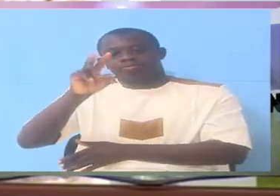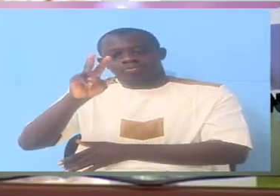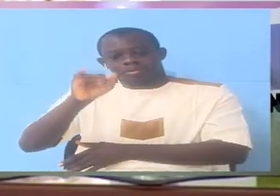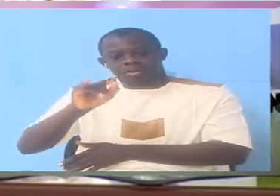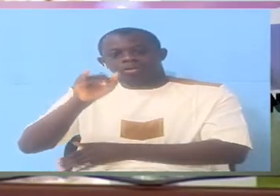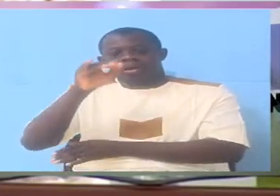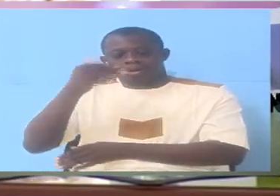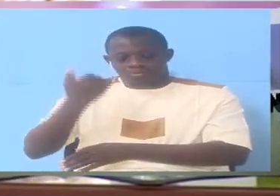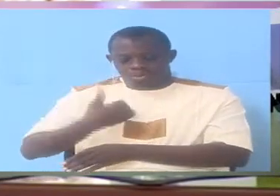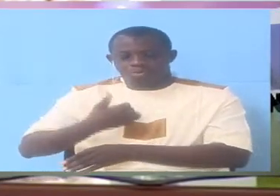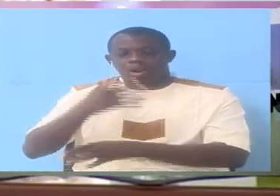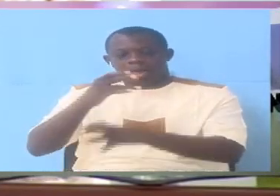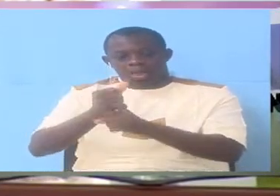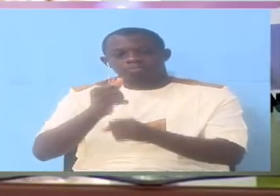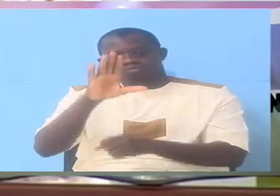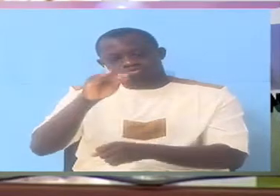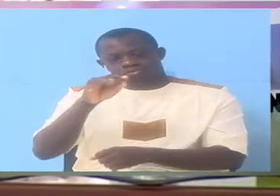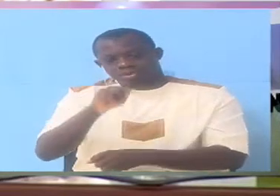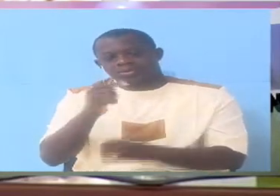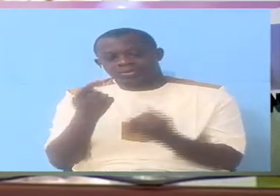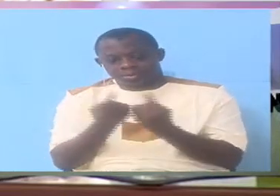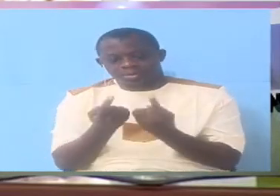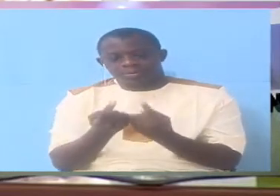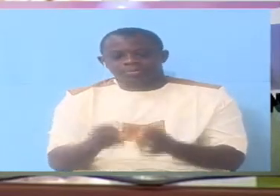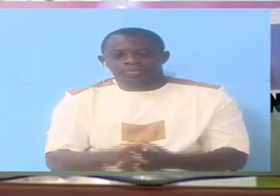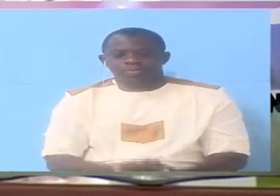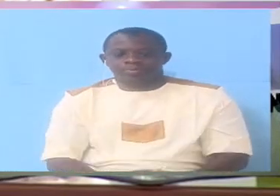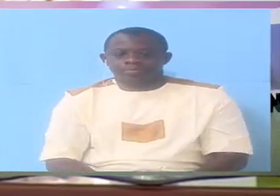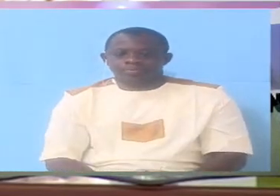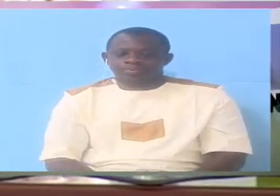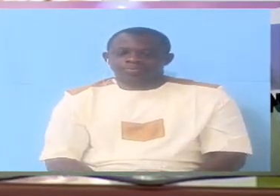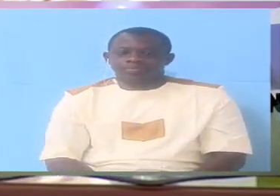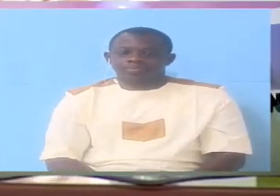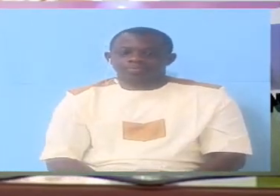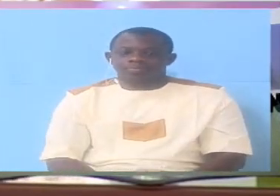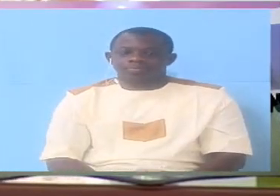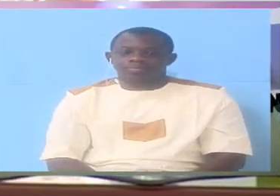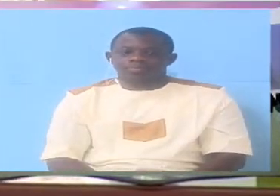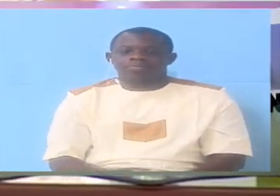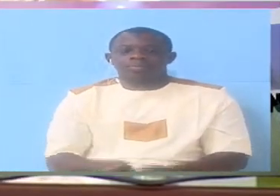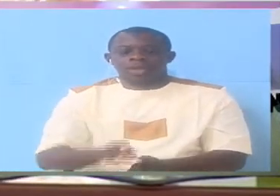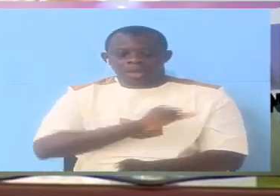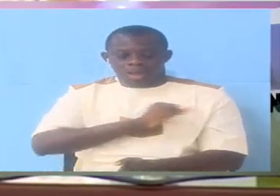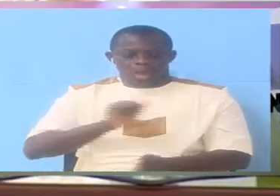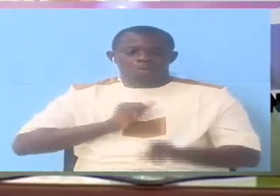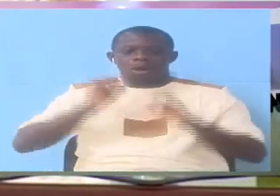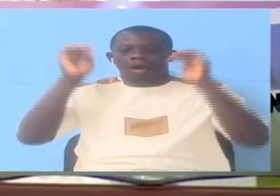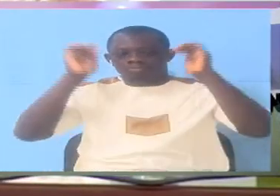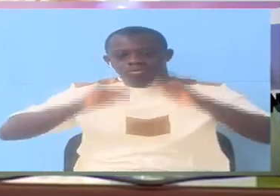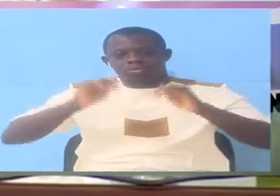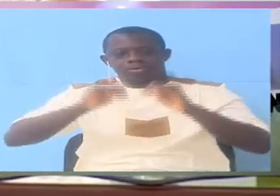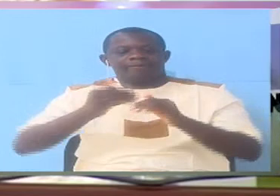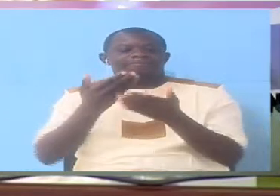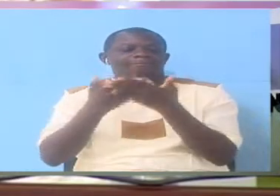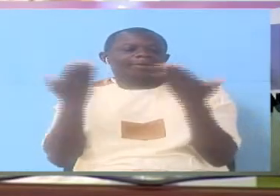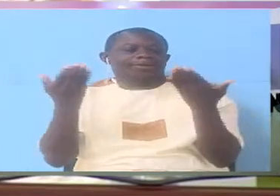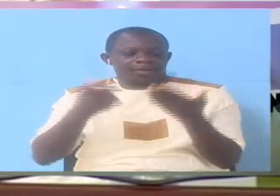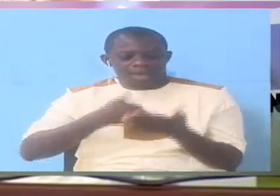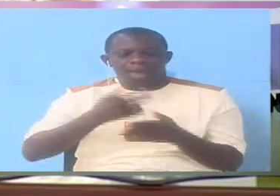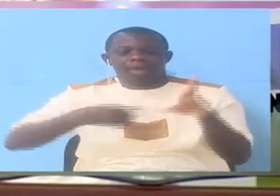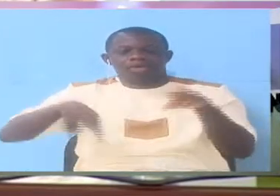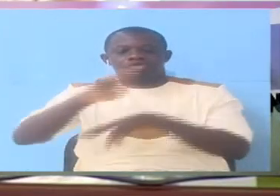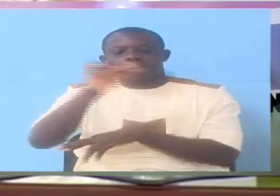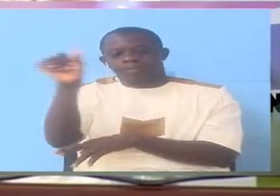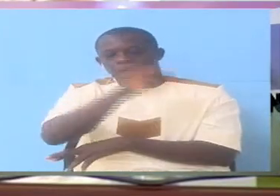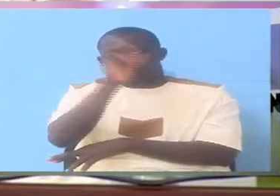fekk ñu foofu dinañ leen won li nga xam ne mooy won suñ taxawaay ci mbir moomu. Our meeting ended and I returned home and never